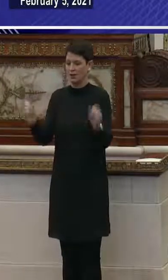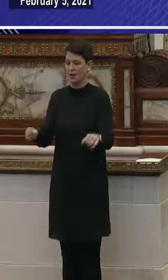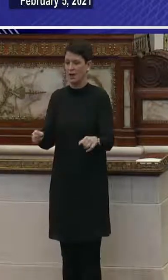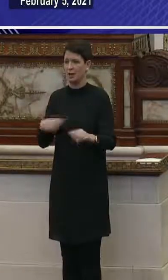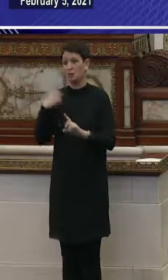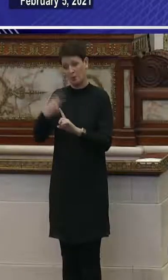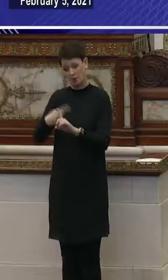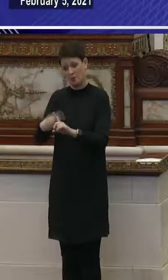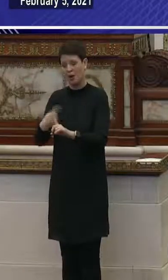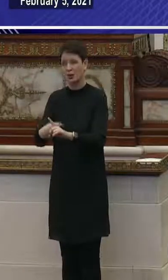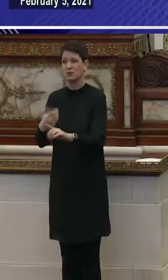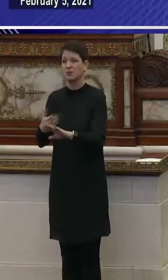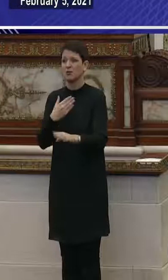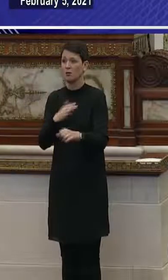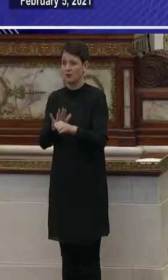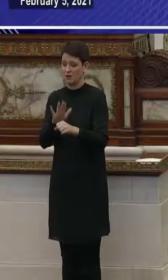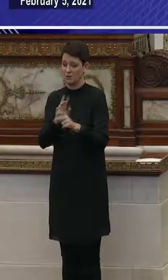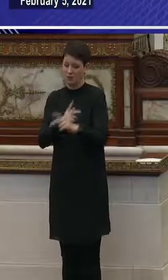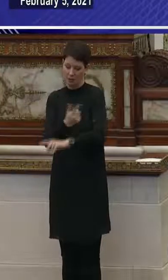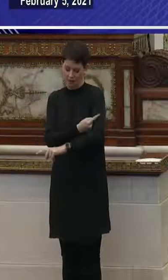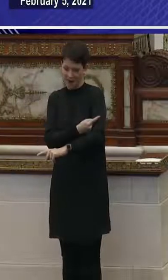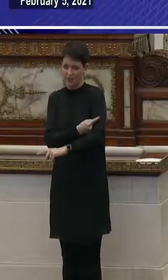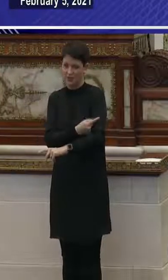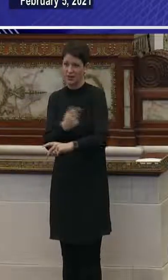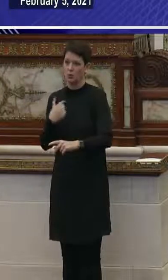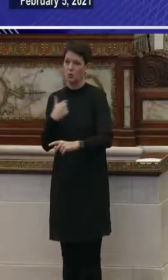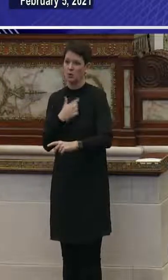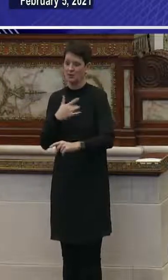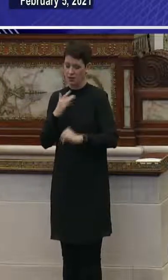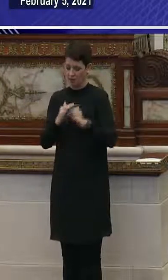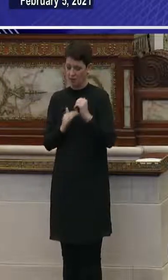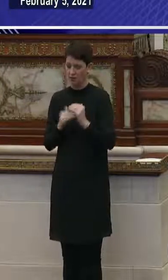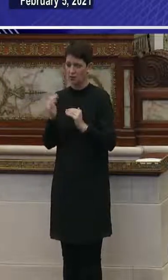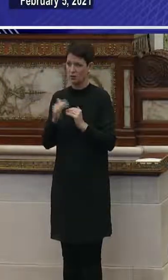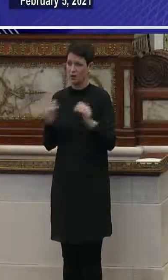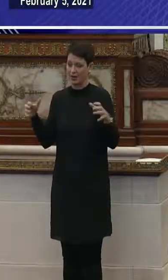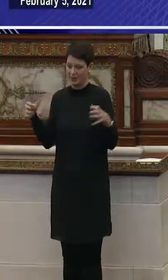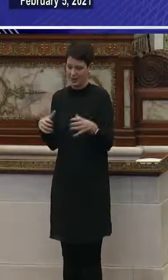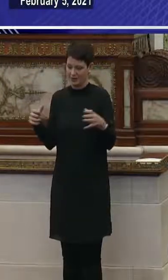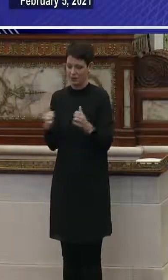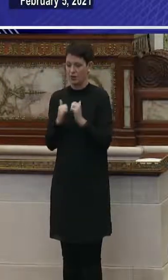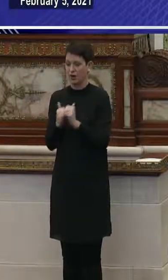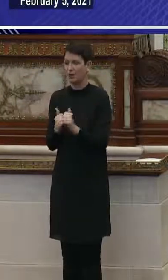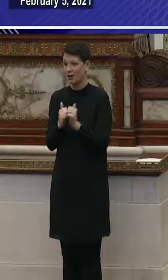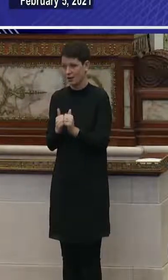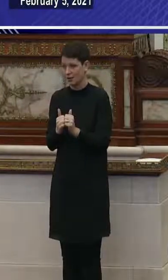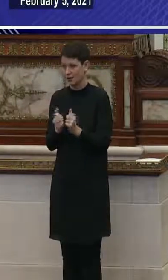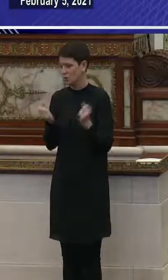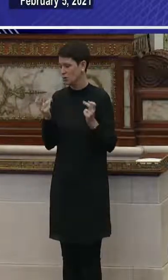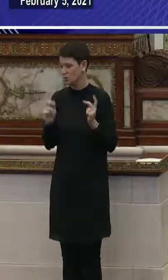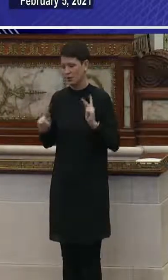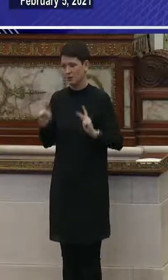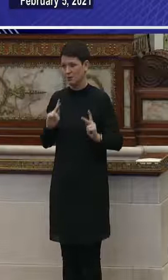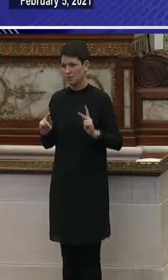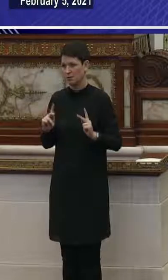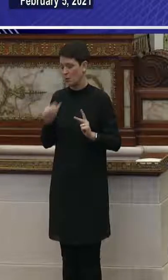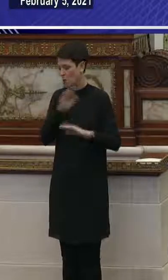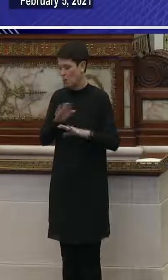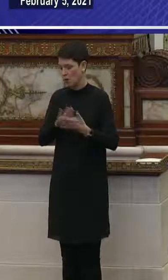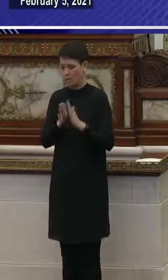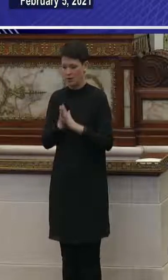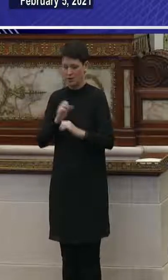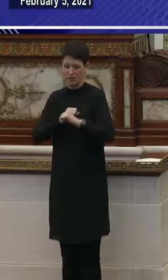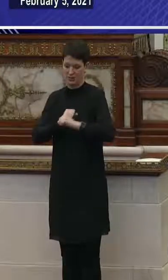months before we have enough people vaccinated to where we're going to feel comfortable that people can get together again, because too many people will still be unprotected.